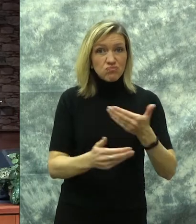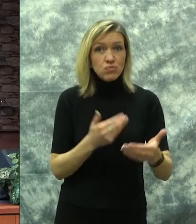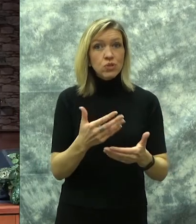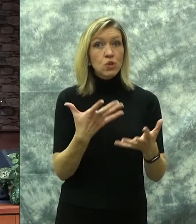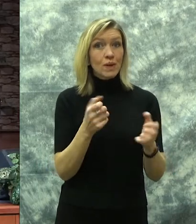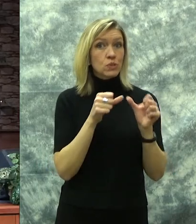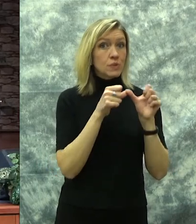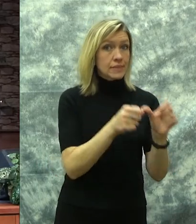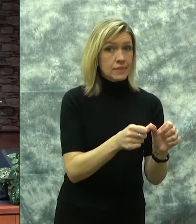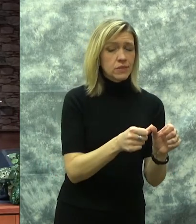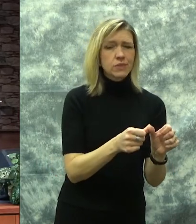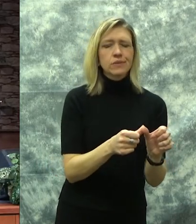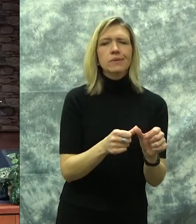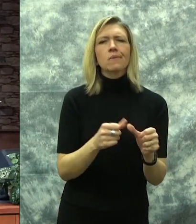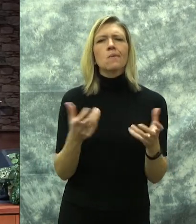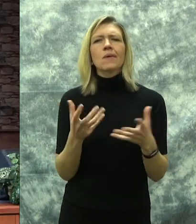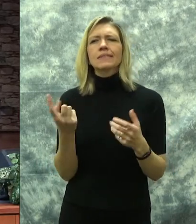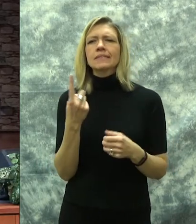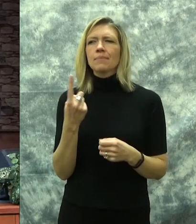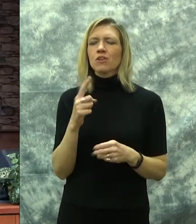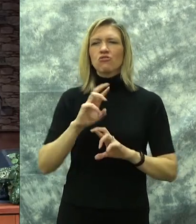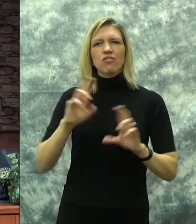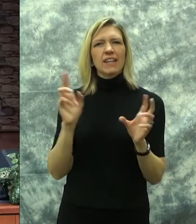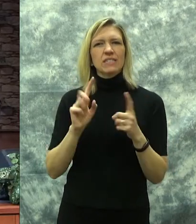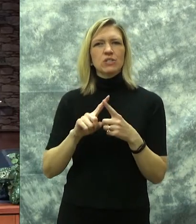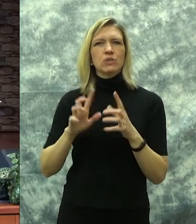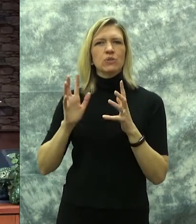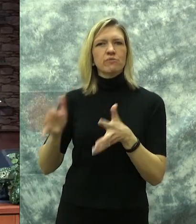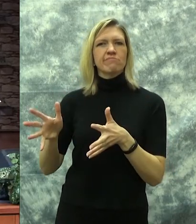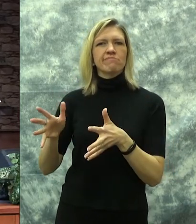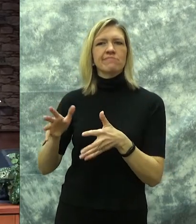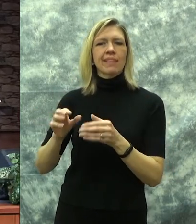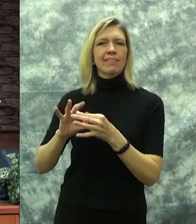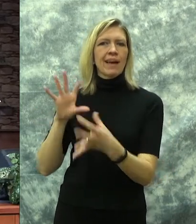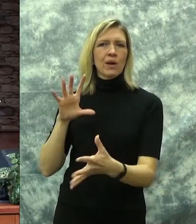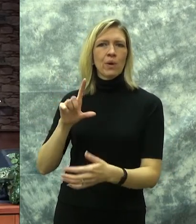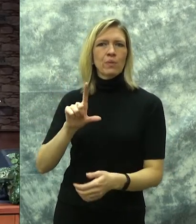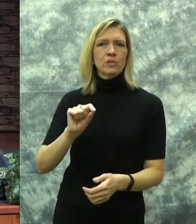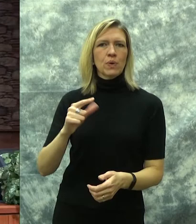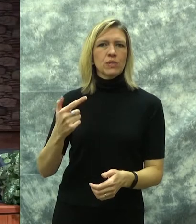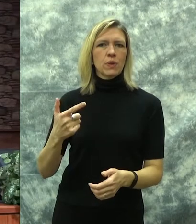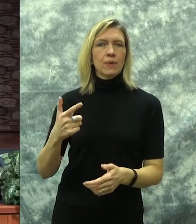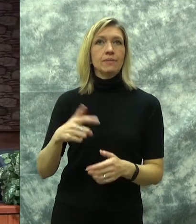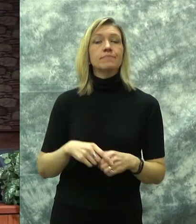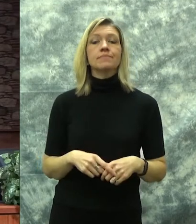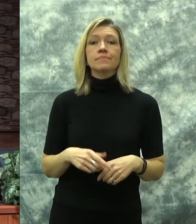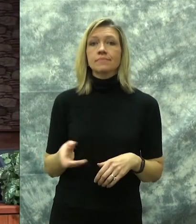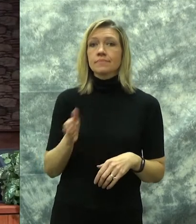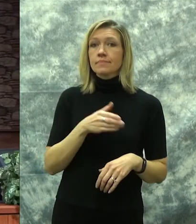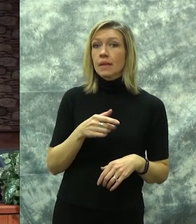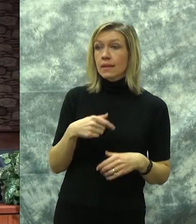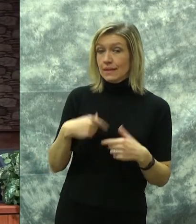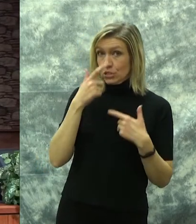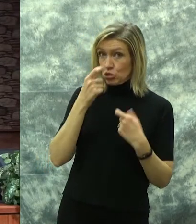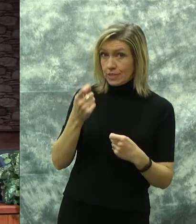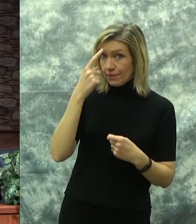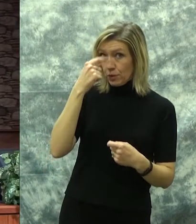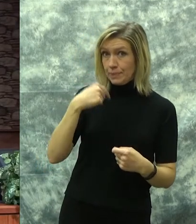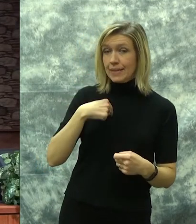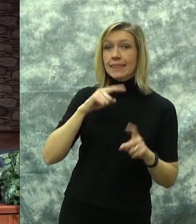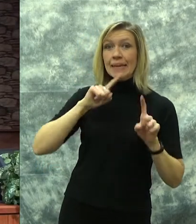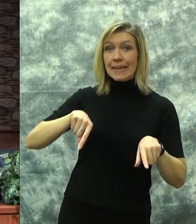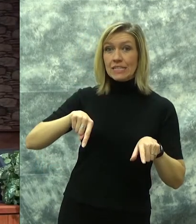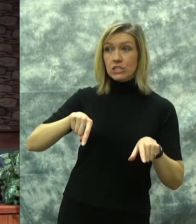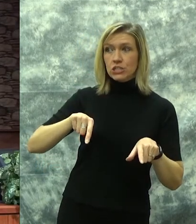something that you're ready to leave in 2021 and let go? Well, the interesting thing for me is that the answer to that question is the same